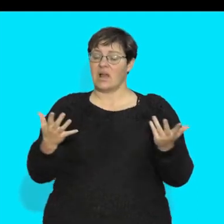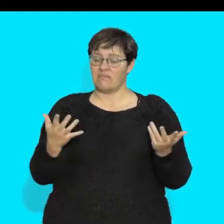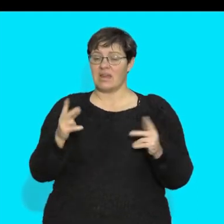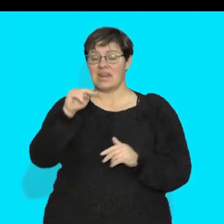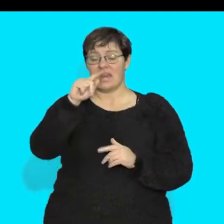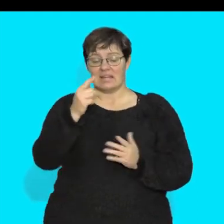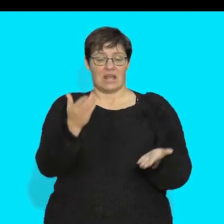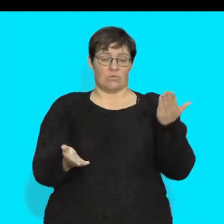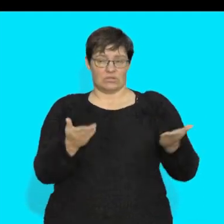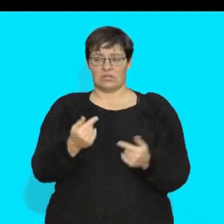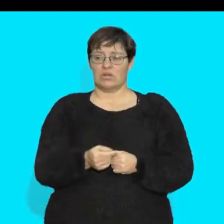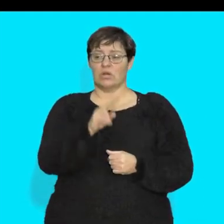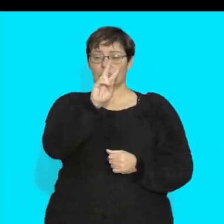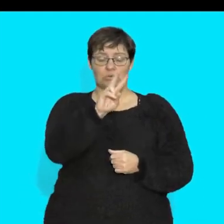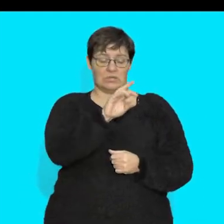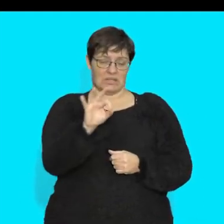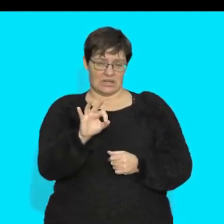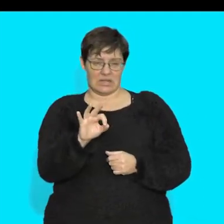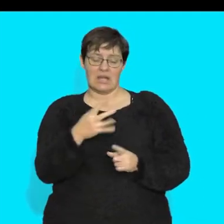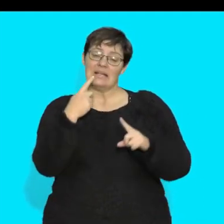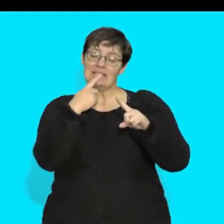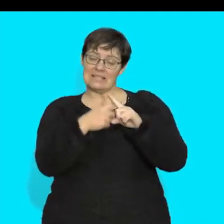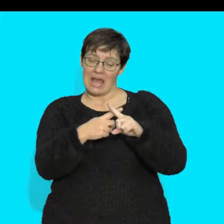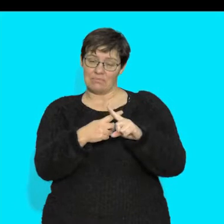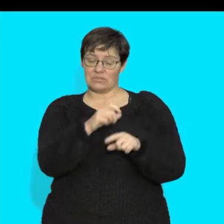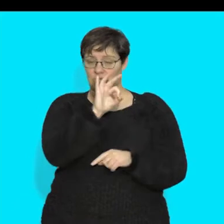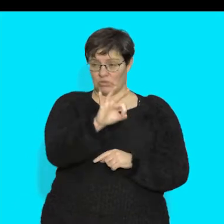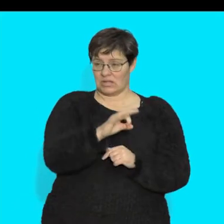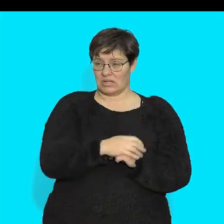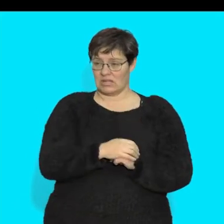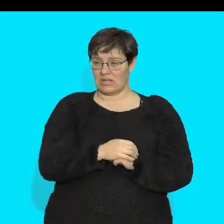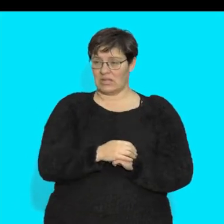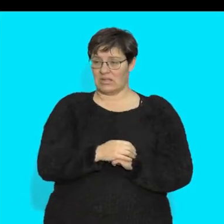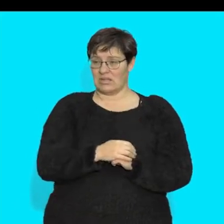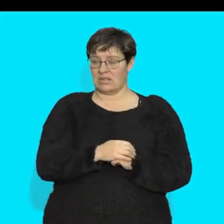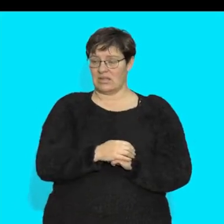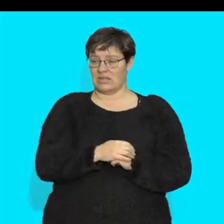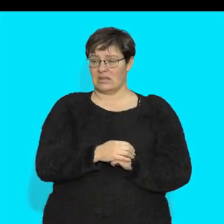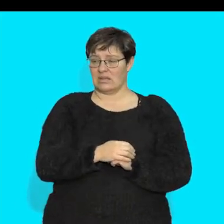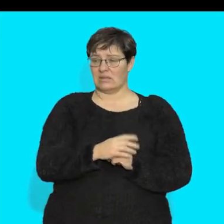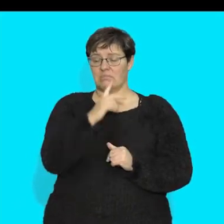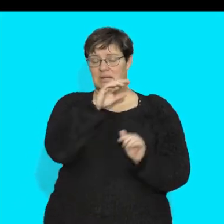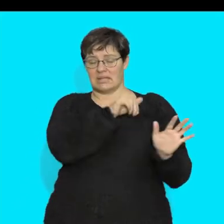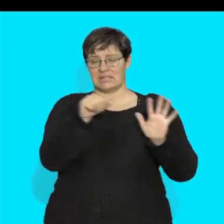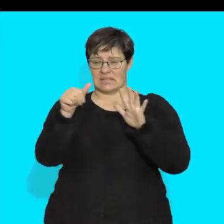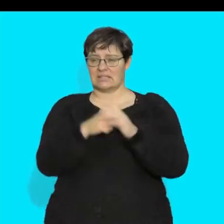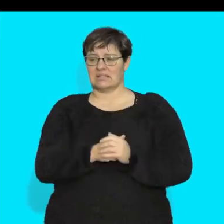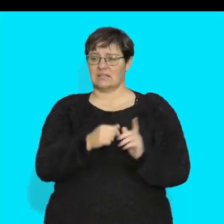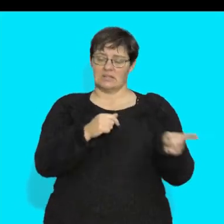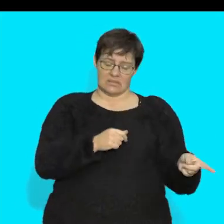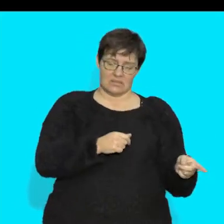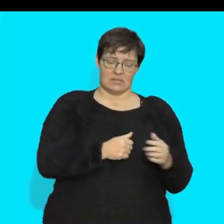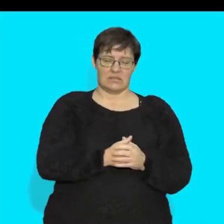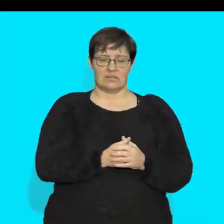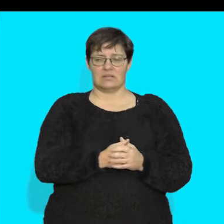it as the net equation. So 2 and 3, we're going to multiply this by 3, the whole thing by 3, and that will give us